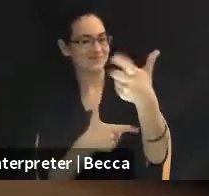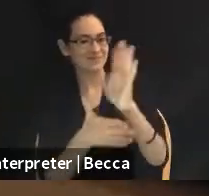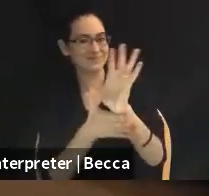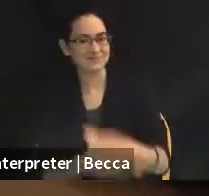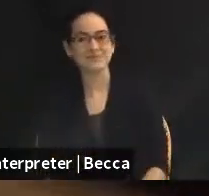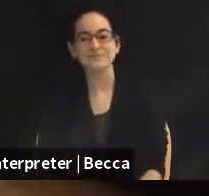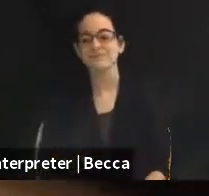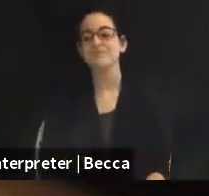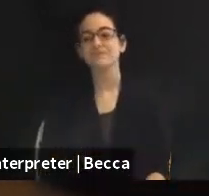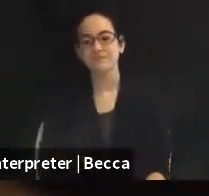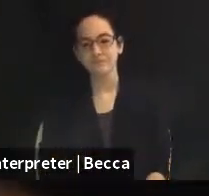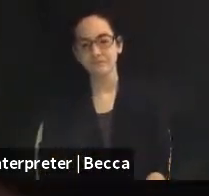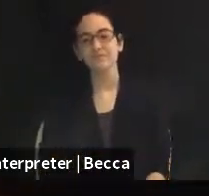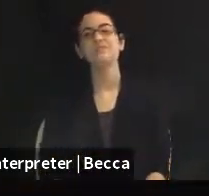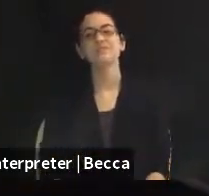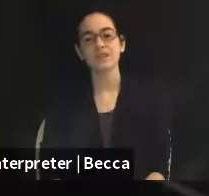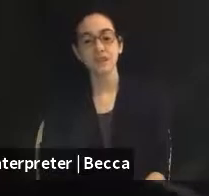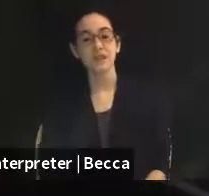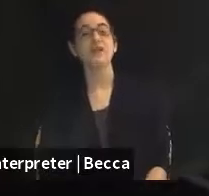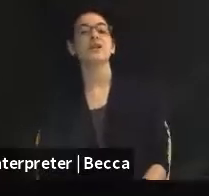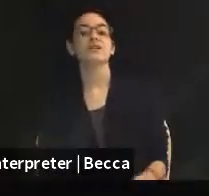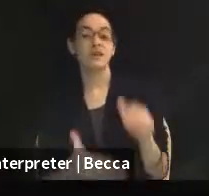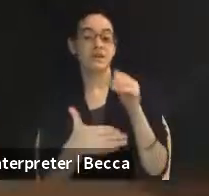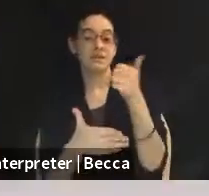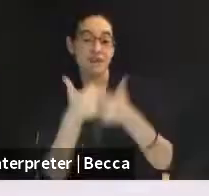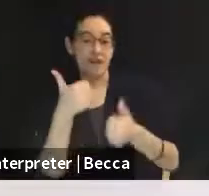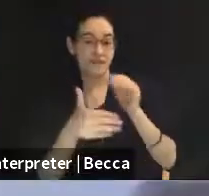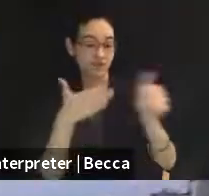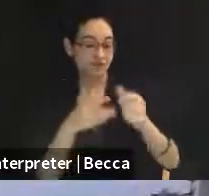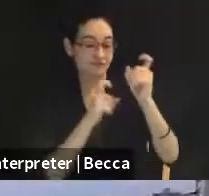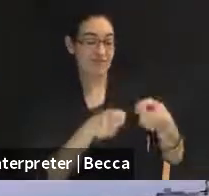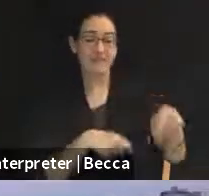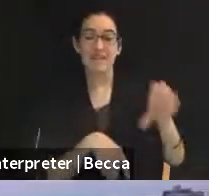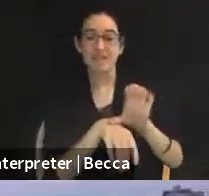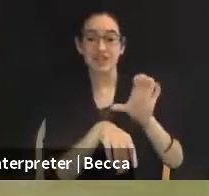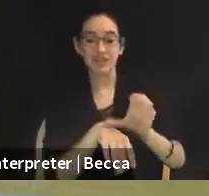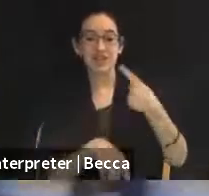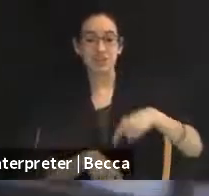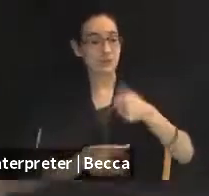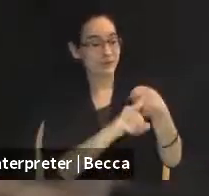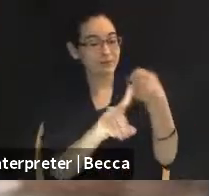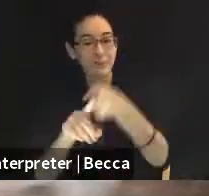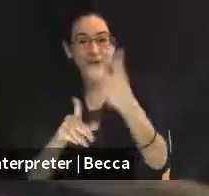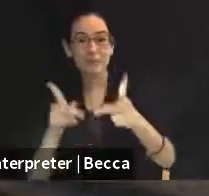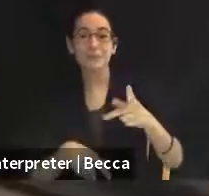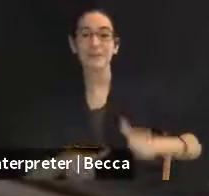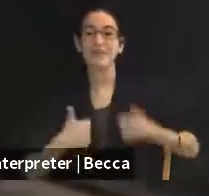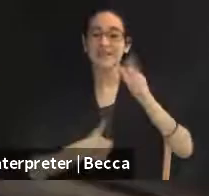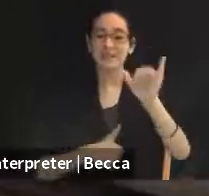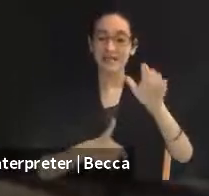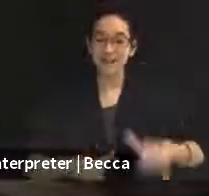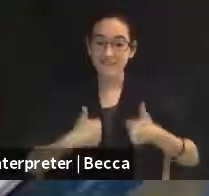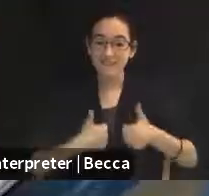For every dollar that is given at Gateway, we are making a difference, life by life.